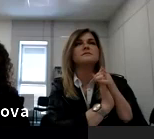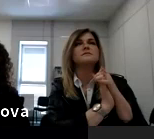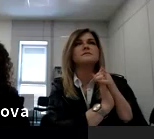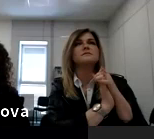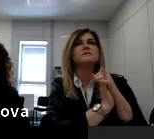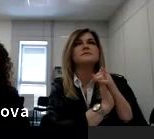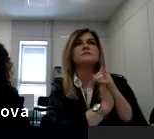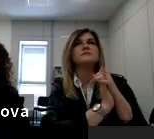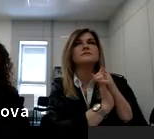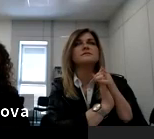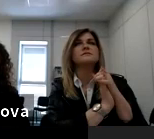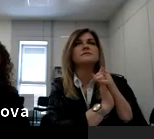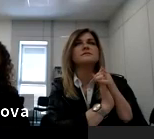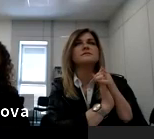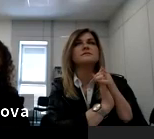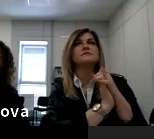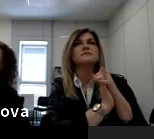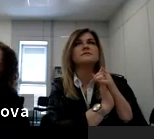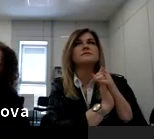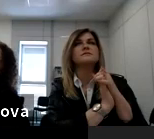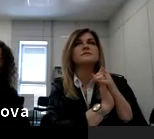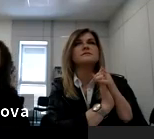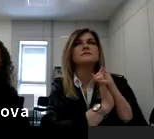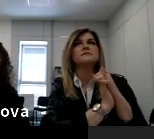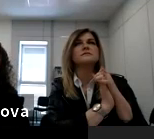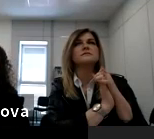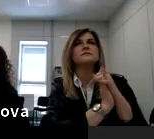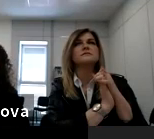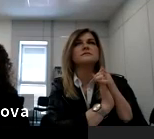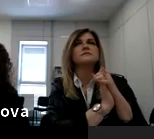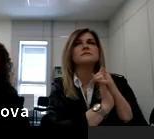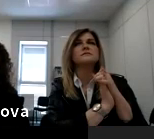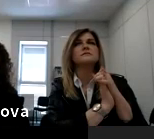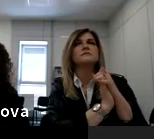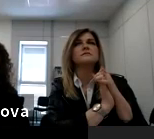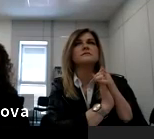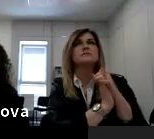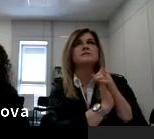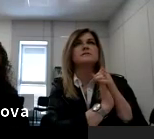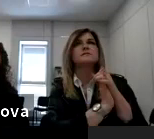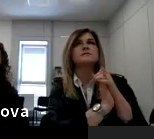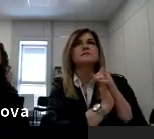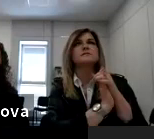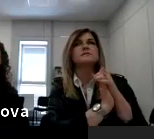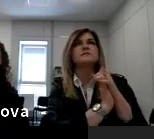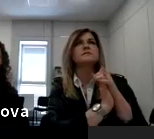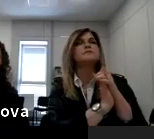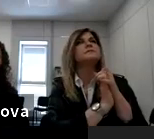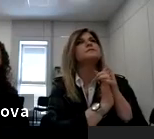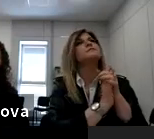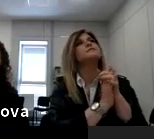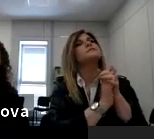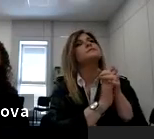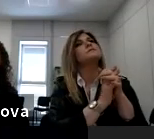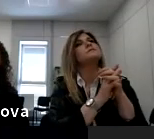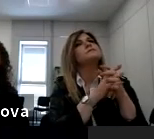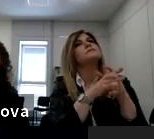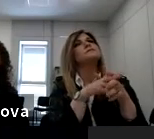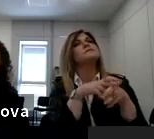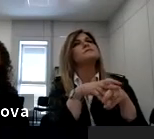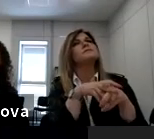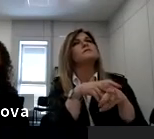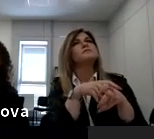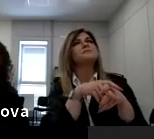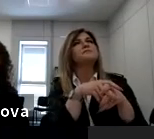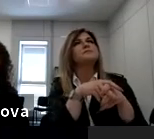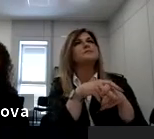the cornice. You can see that there is no light burn in this area, and also some